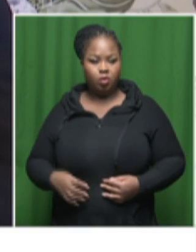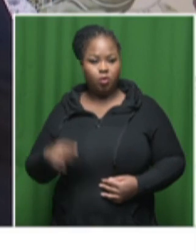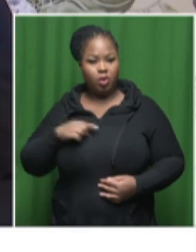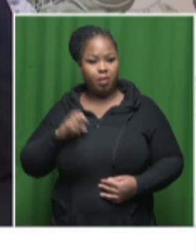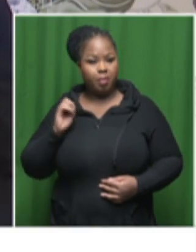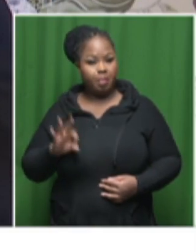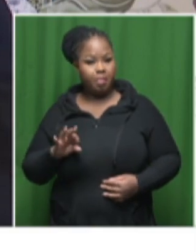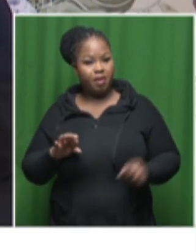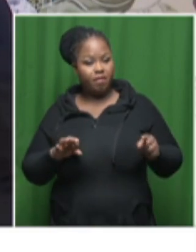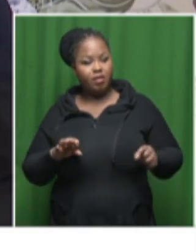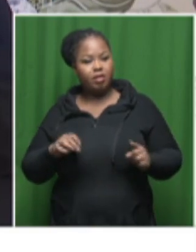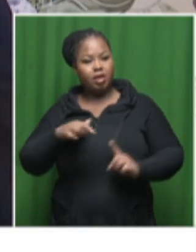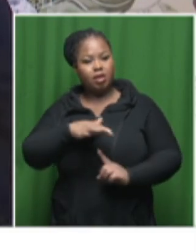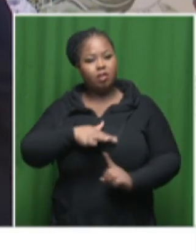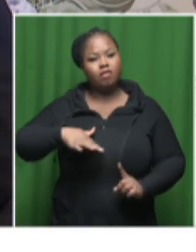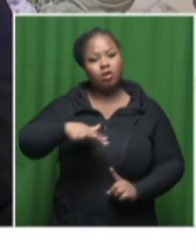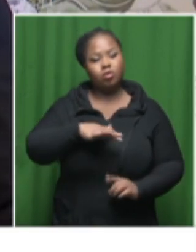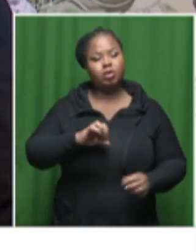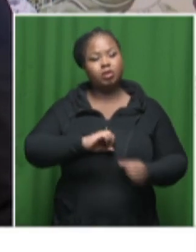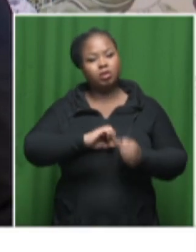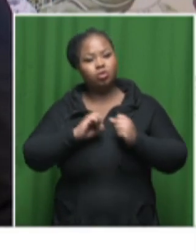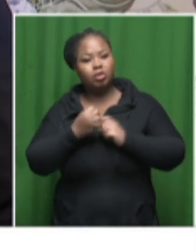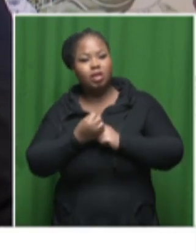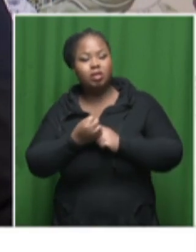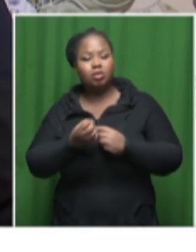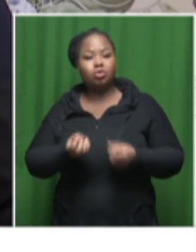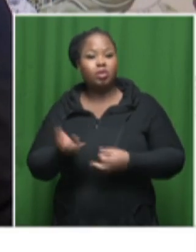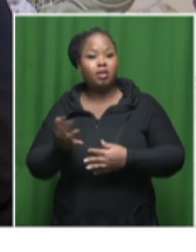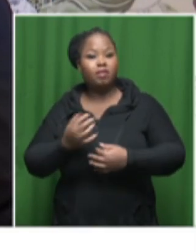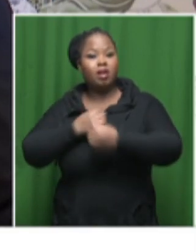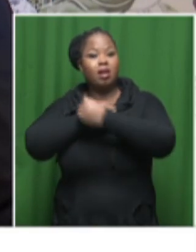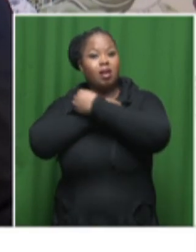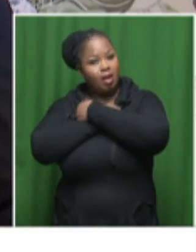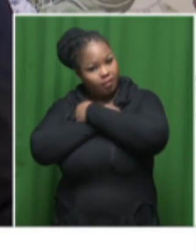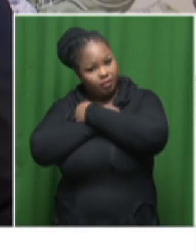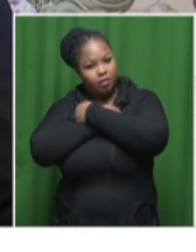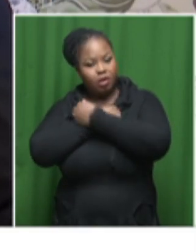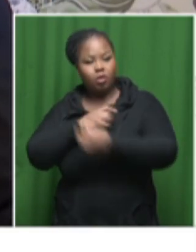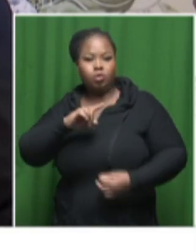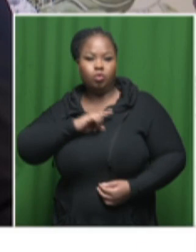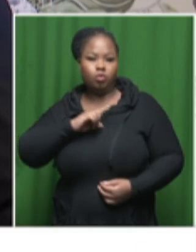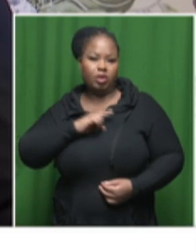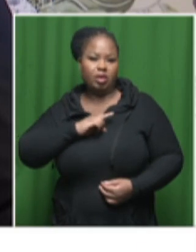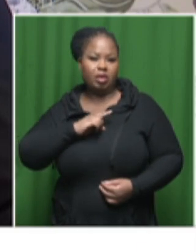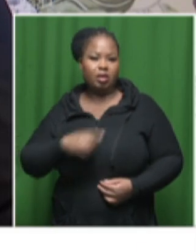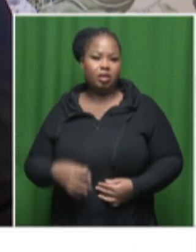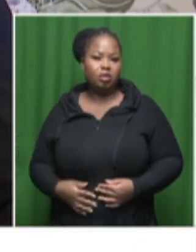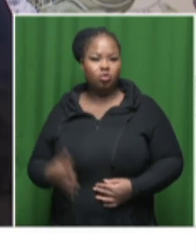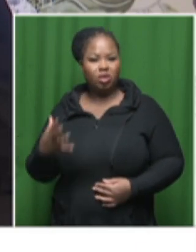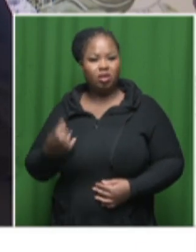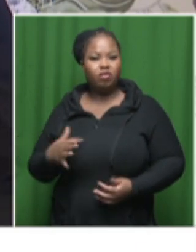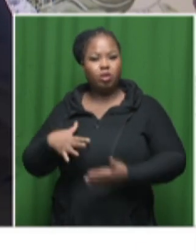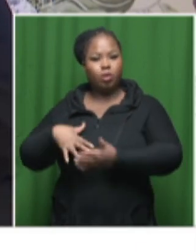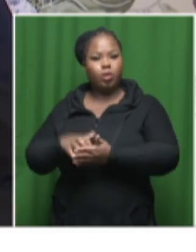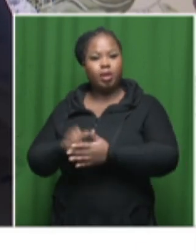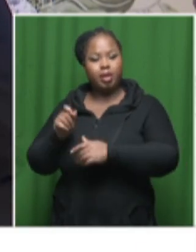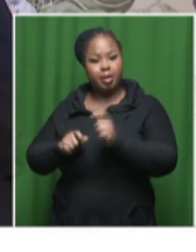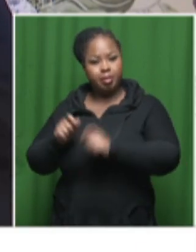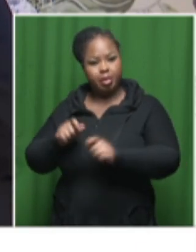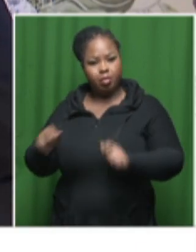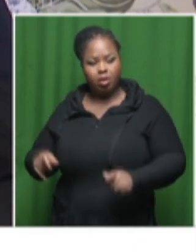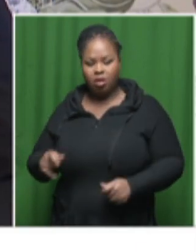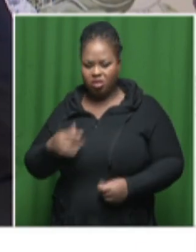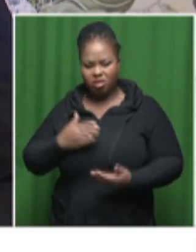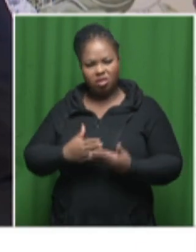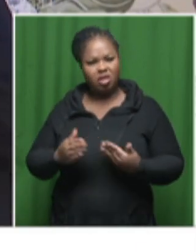that environment in society, spreading love, affirming them because they are the weakest They are the weaker people, affirming and them growing up knowing